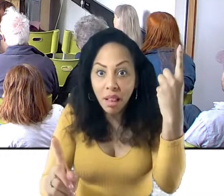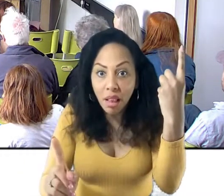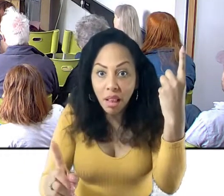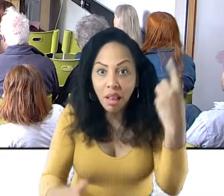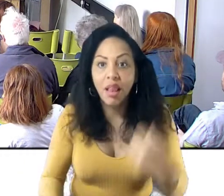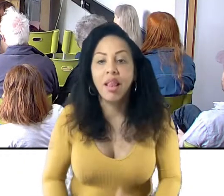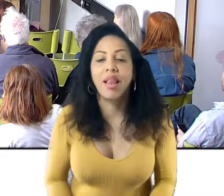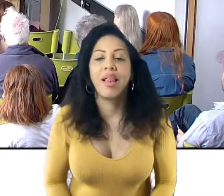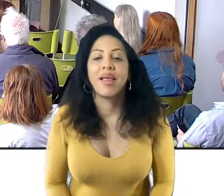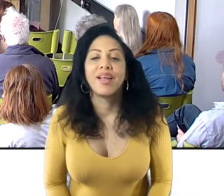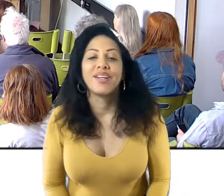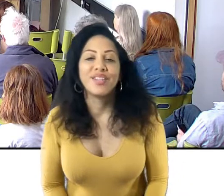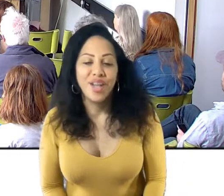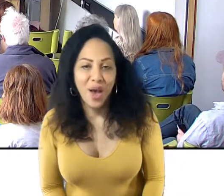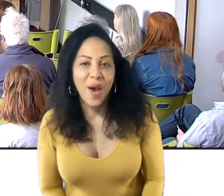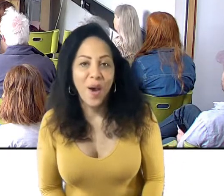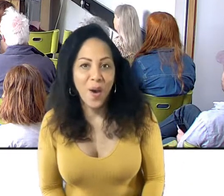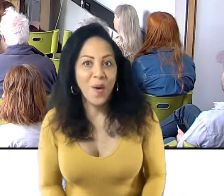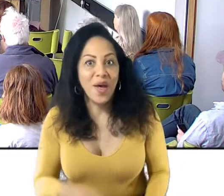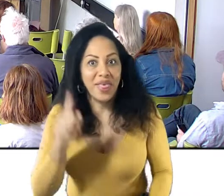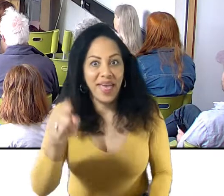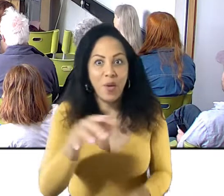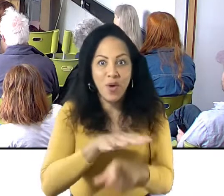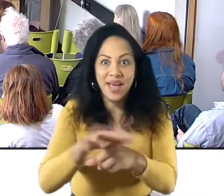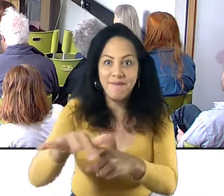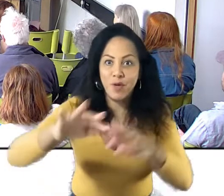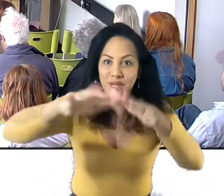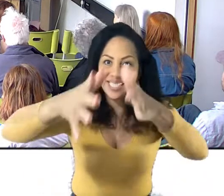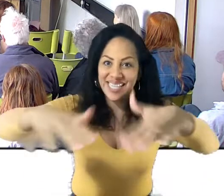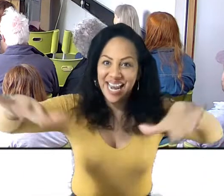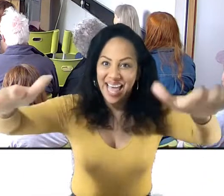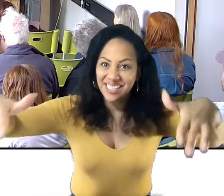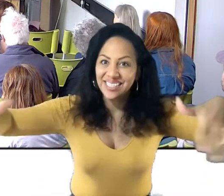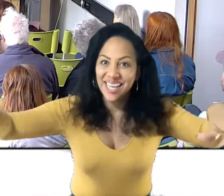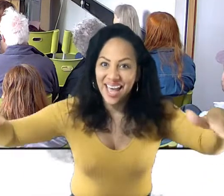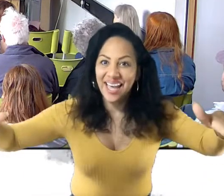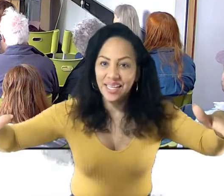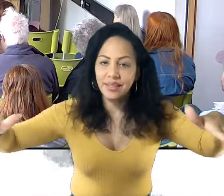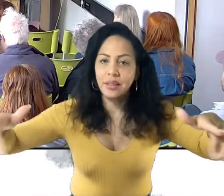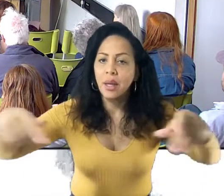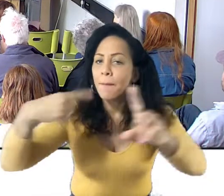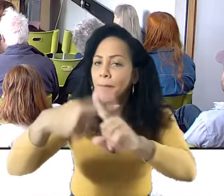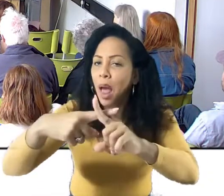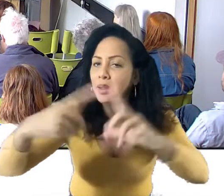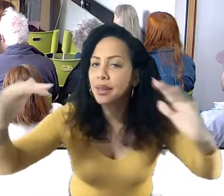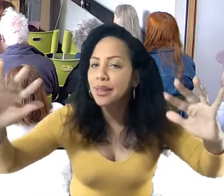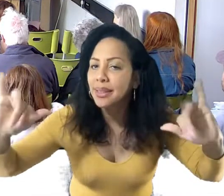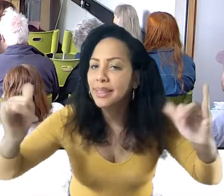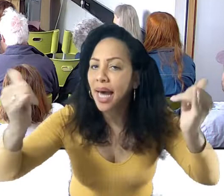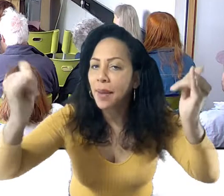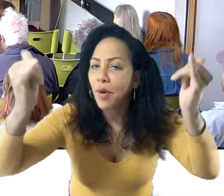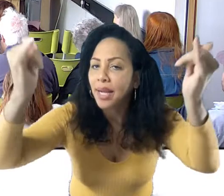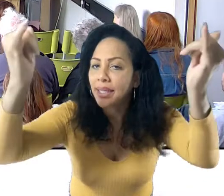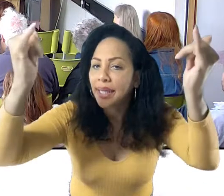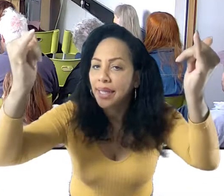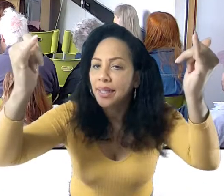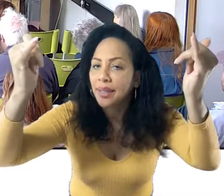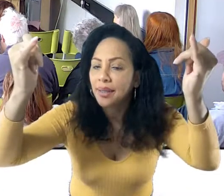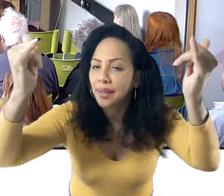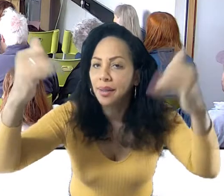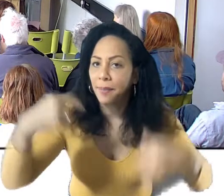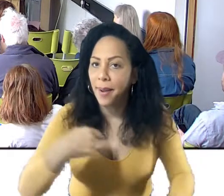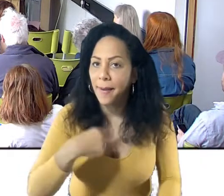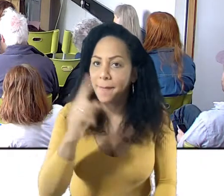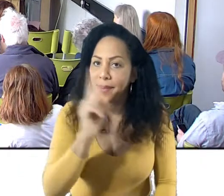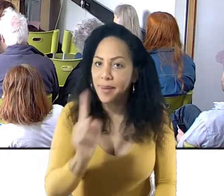people, but that are also celebrated by people. So all of the feedback, or a lot of the feedback, has been about recognition